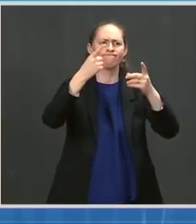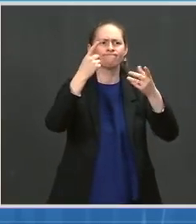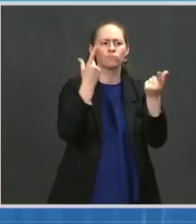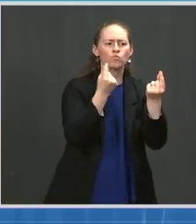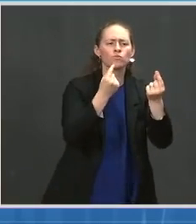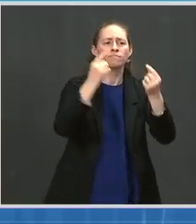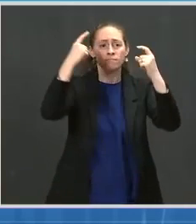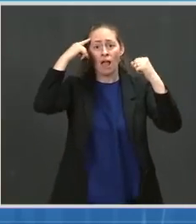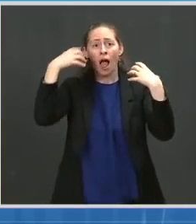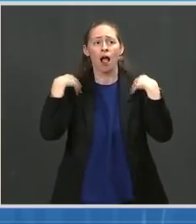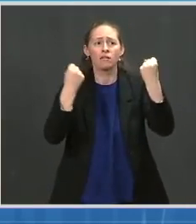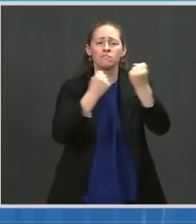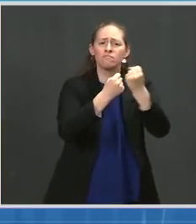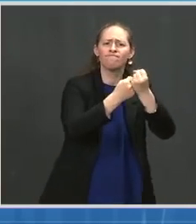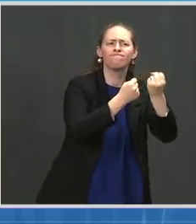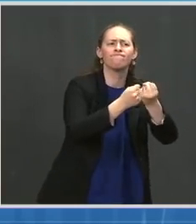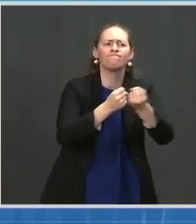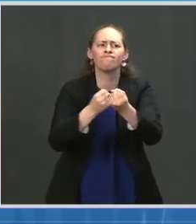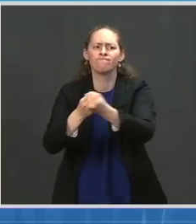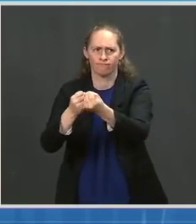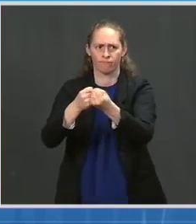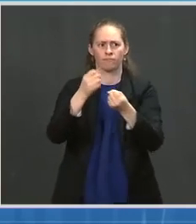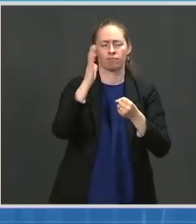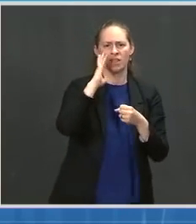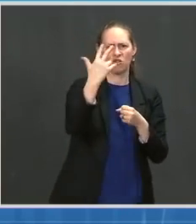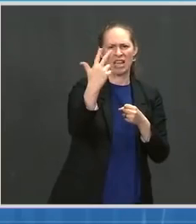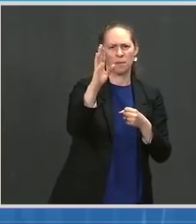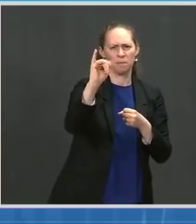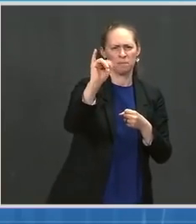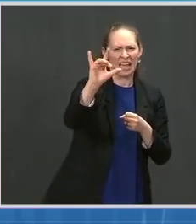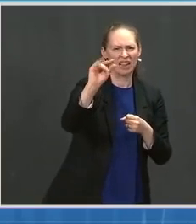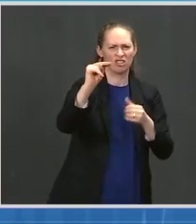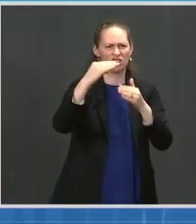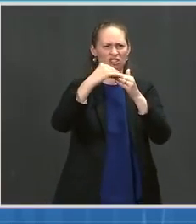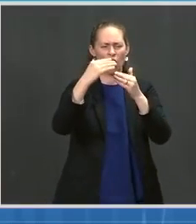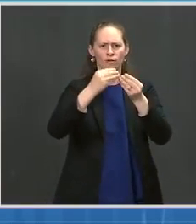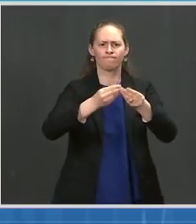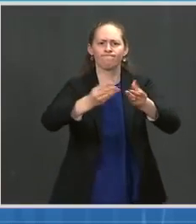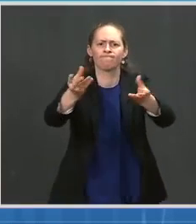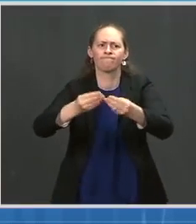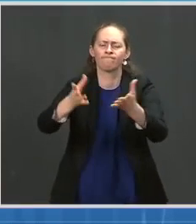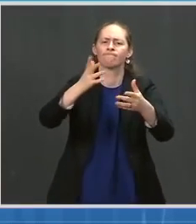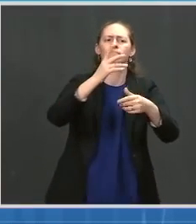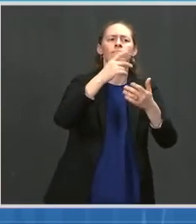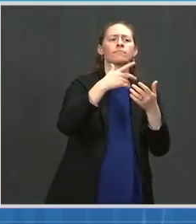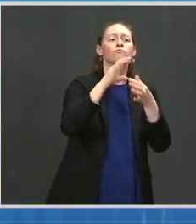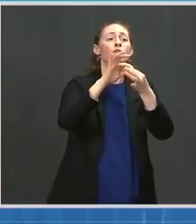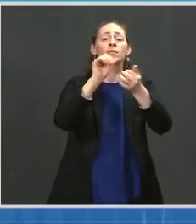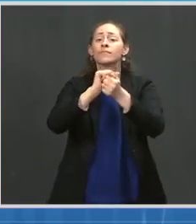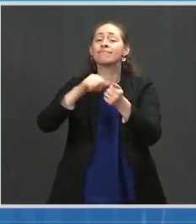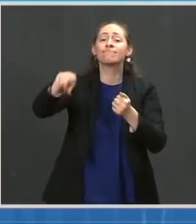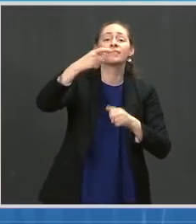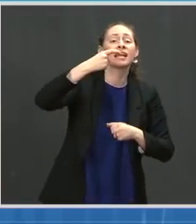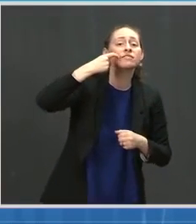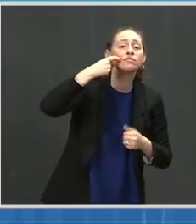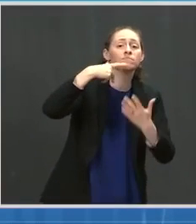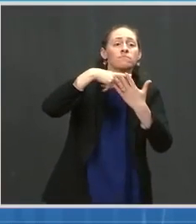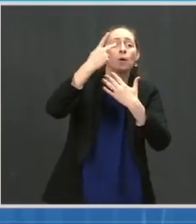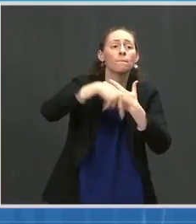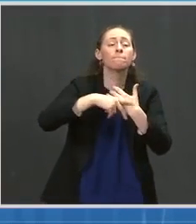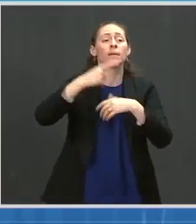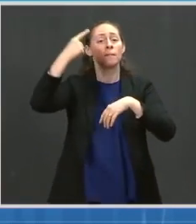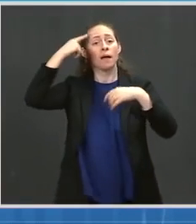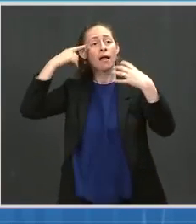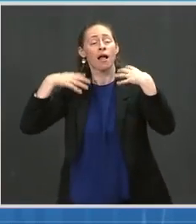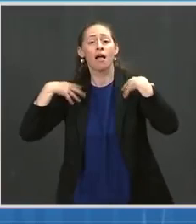to states and territories to address mental illness and addiction crisis. And the American Rescue Plan included around $3.56